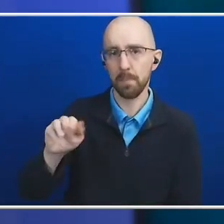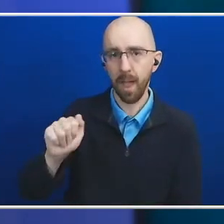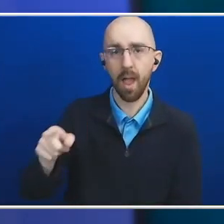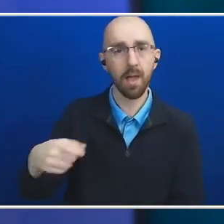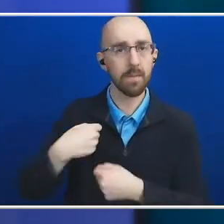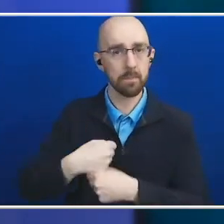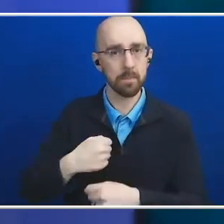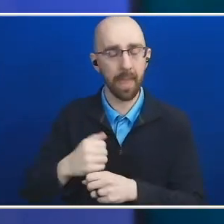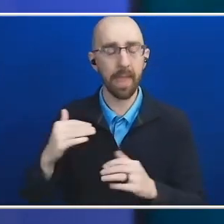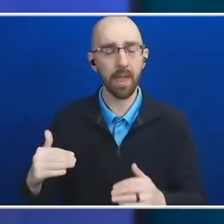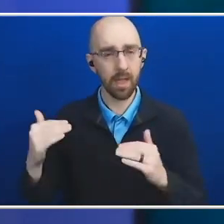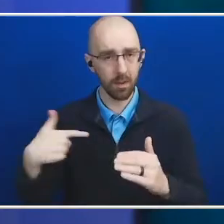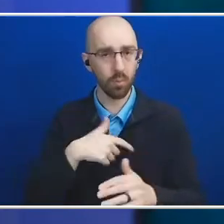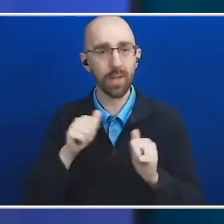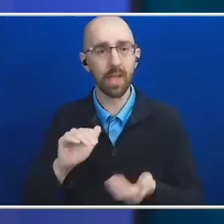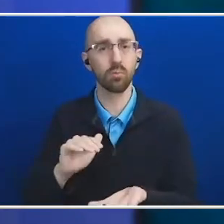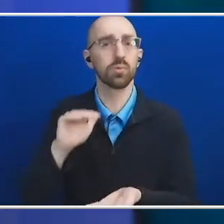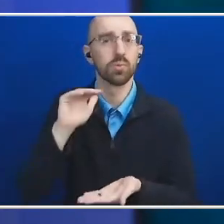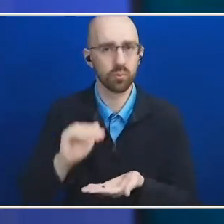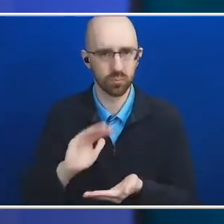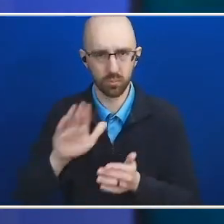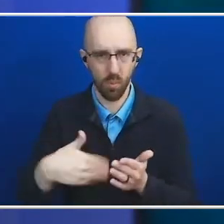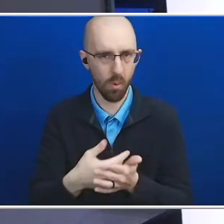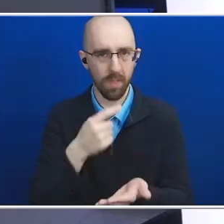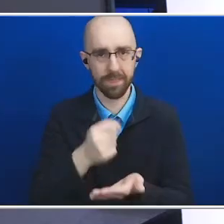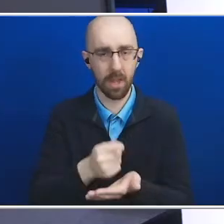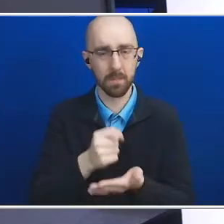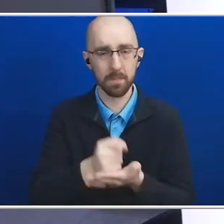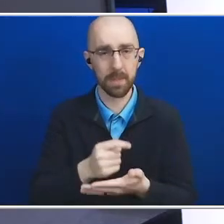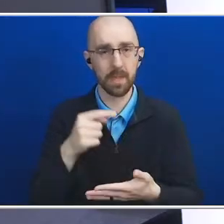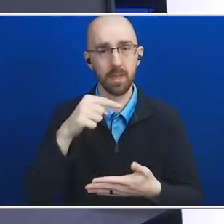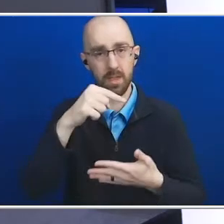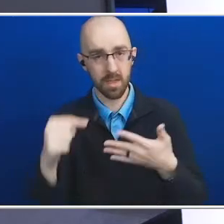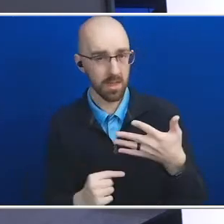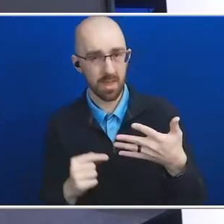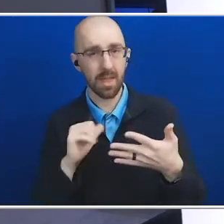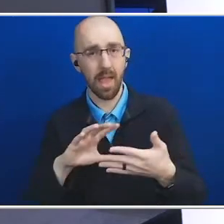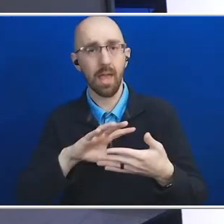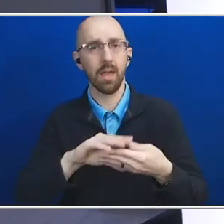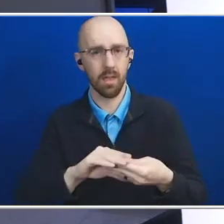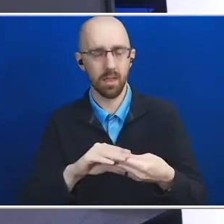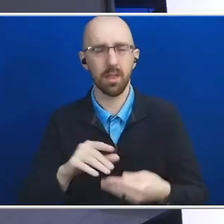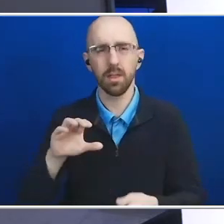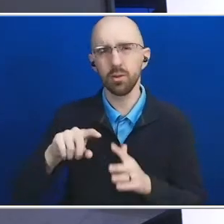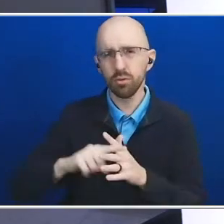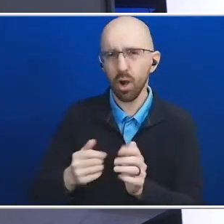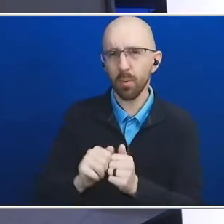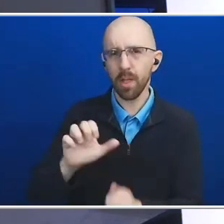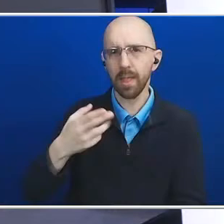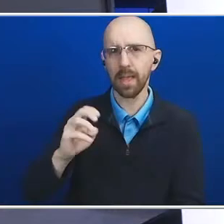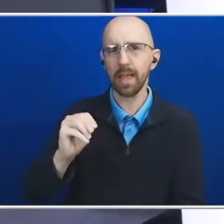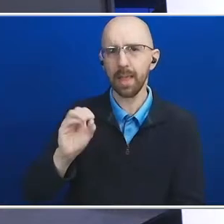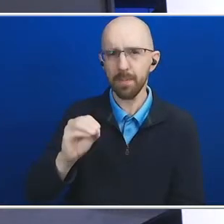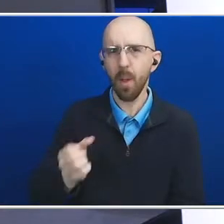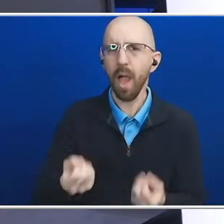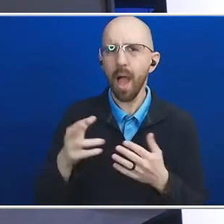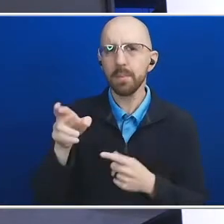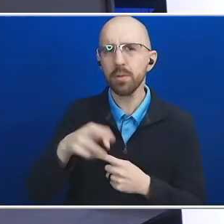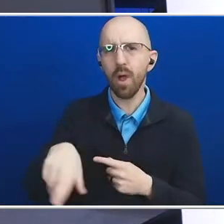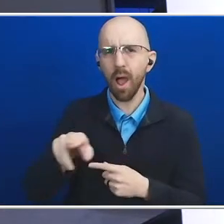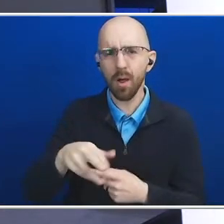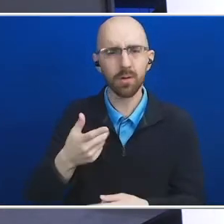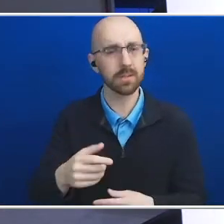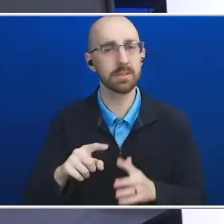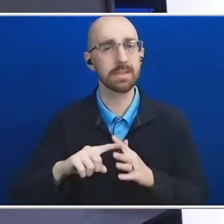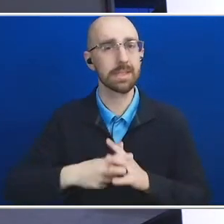reduce all of the therapies together. You started with chemotherapy, correct? Yes, I did. How many rounds? Initially, I had 6 rounds every